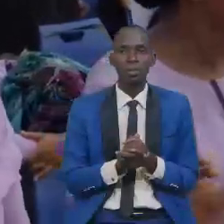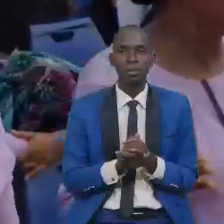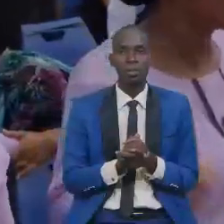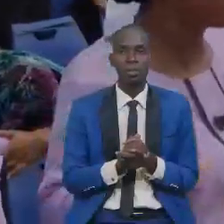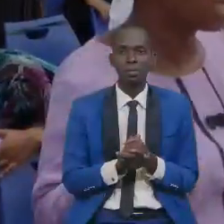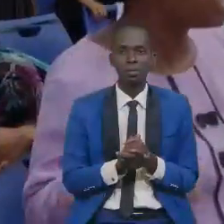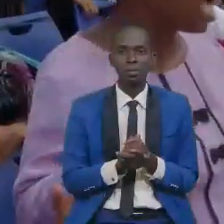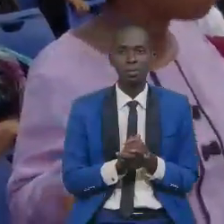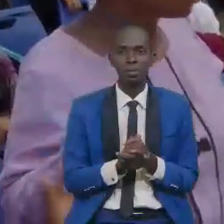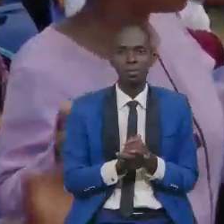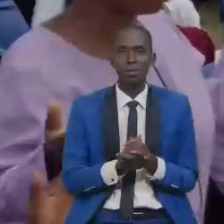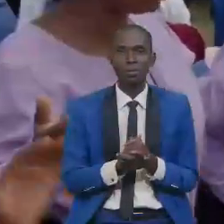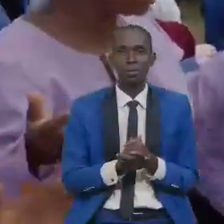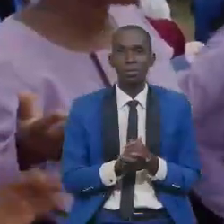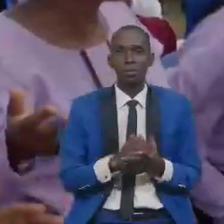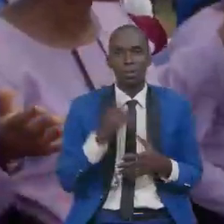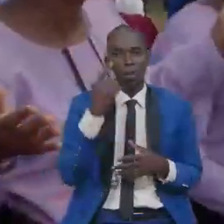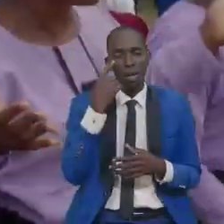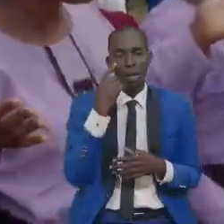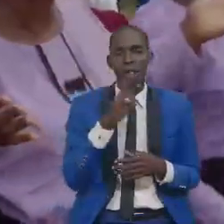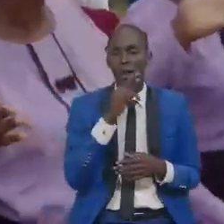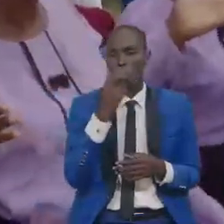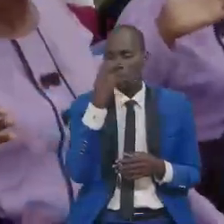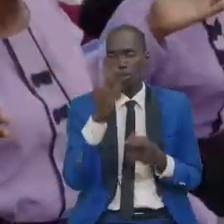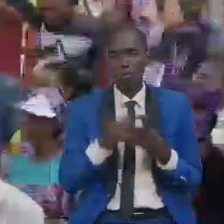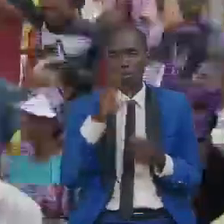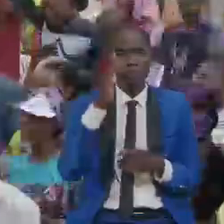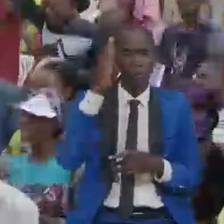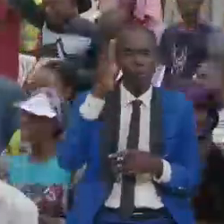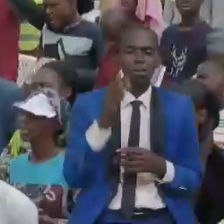your eyes are blind to your future come